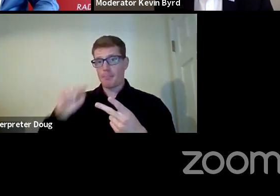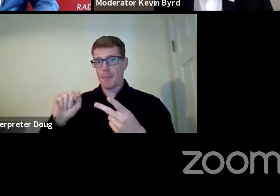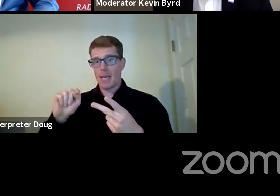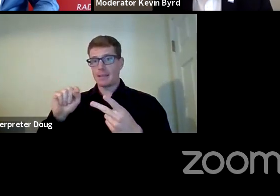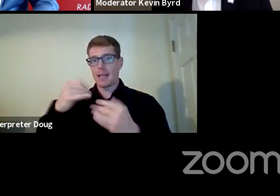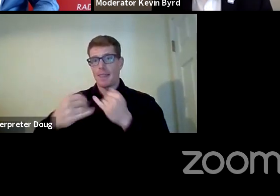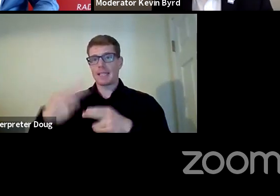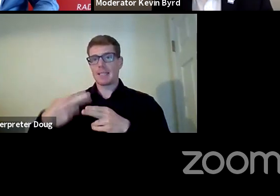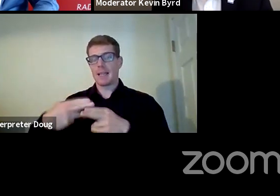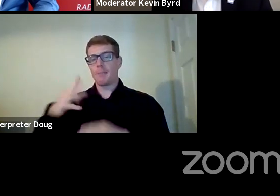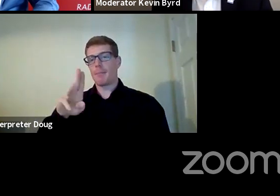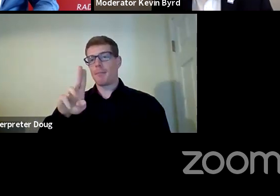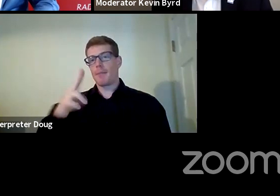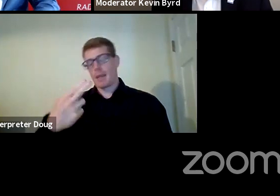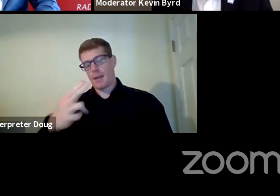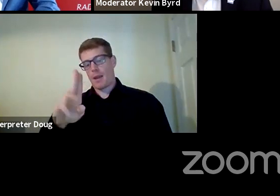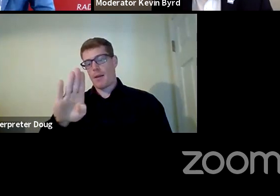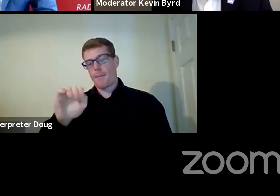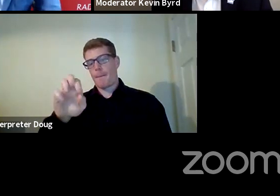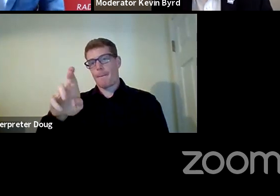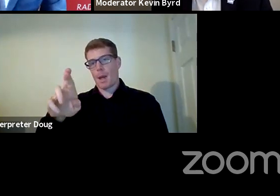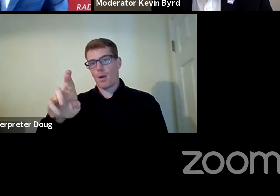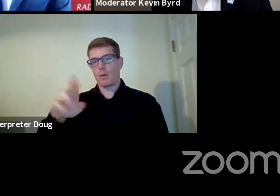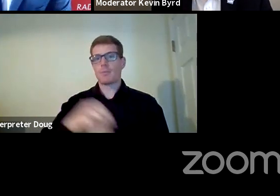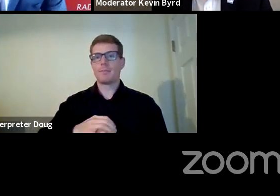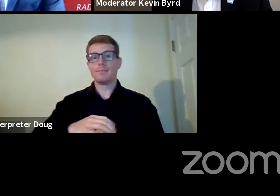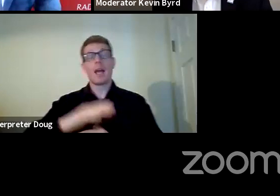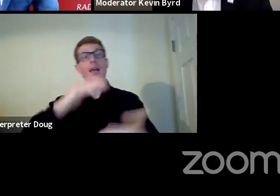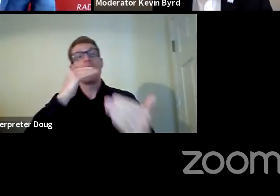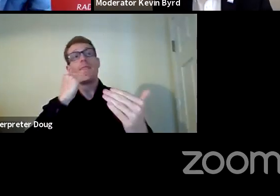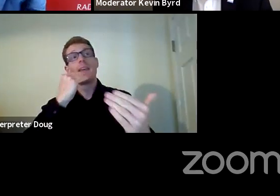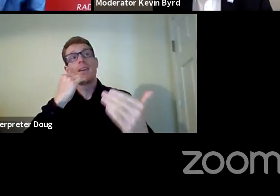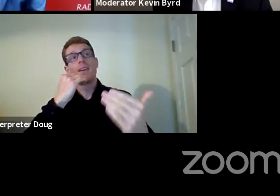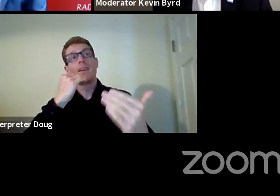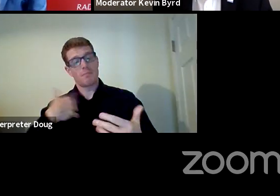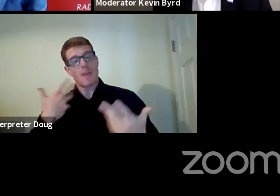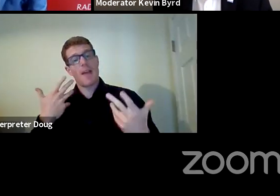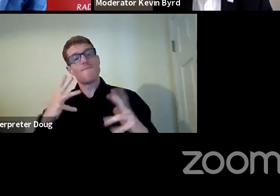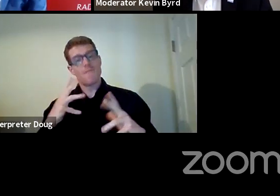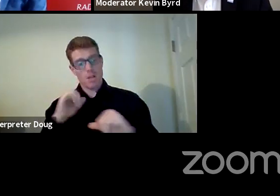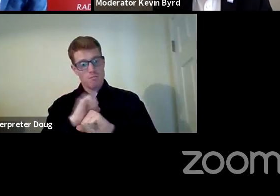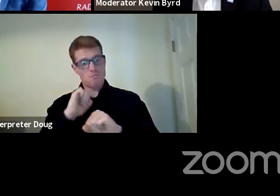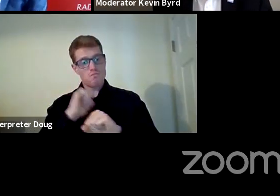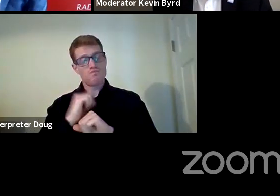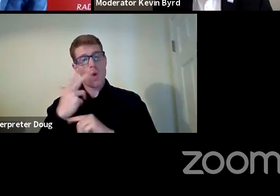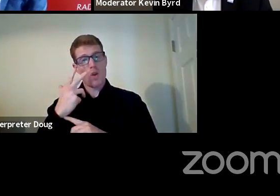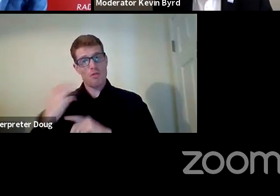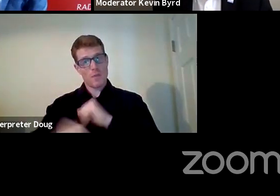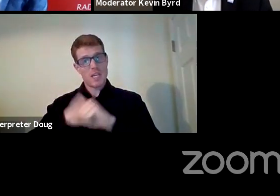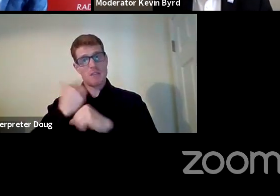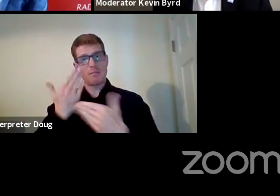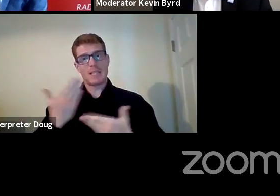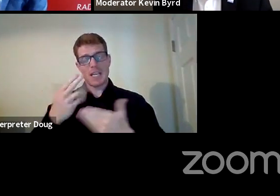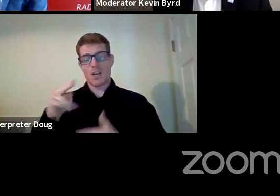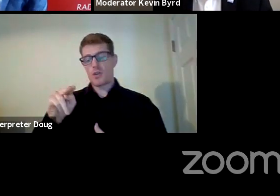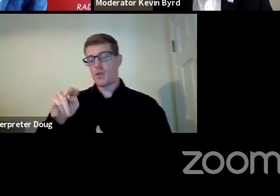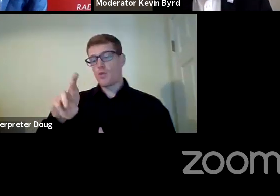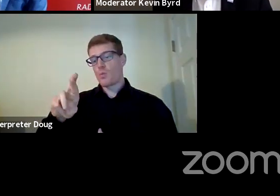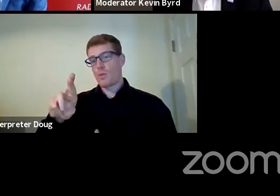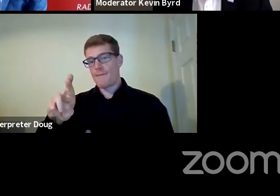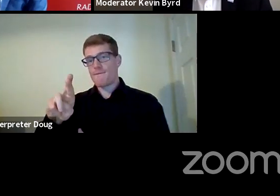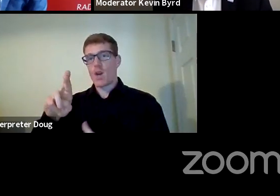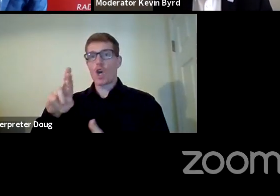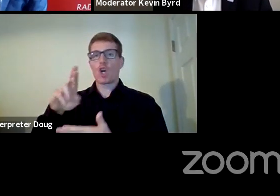Thank you. I'm finishing my third year here as president of New River Community College, although I've been here